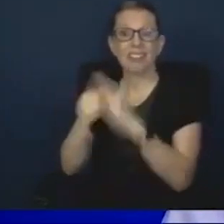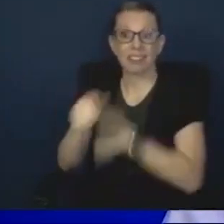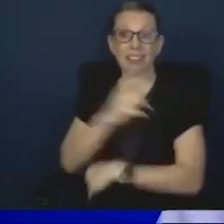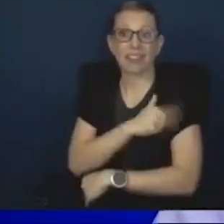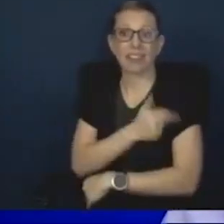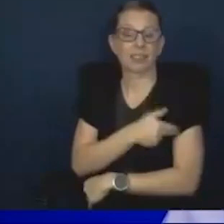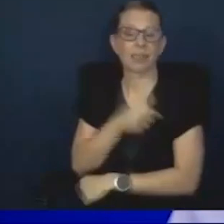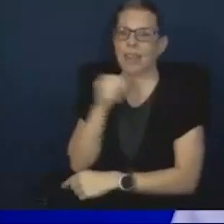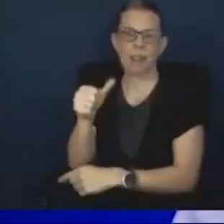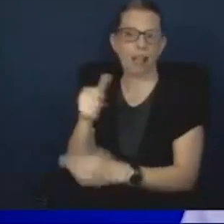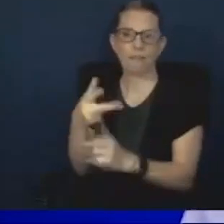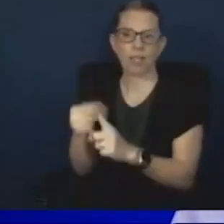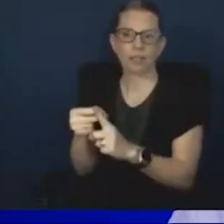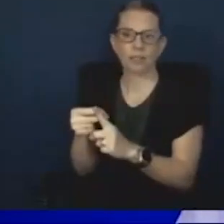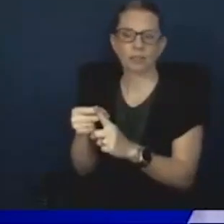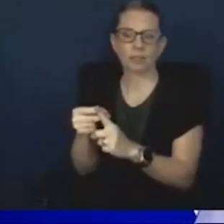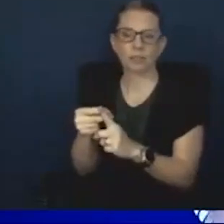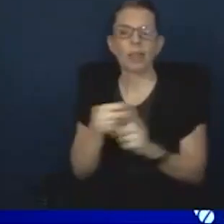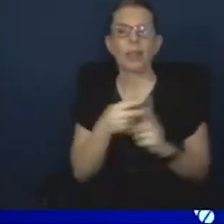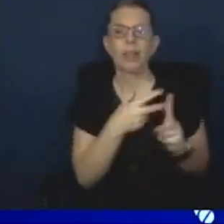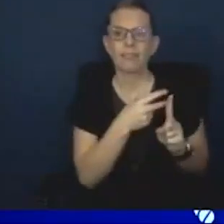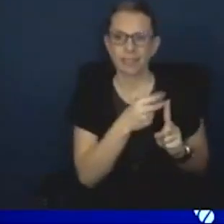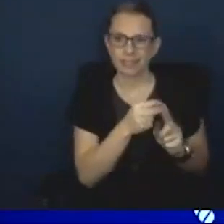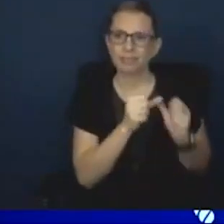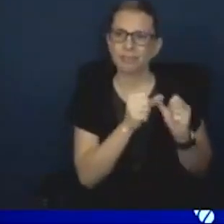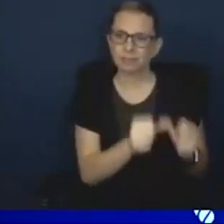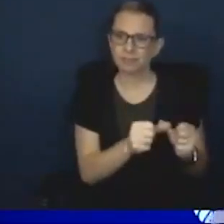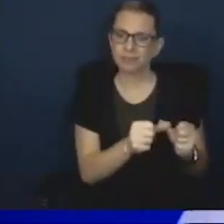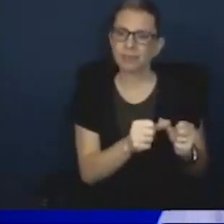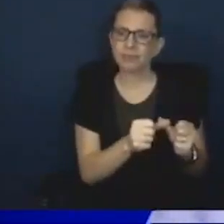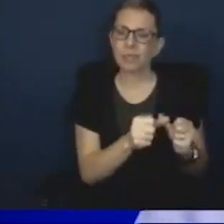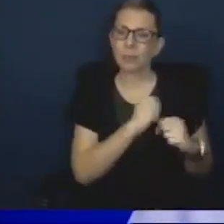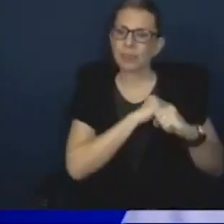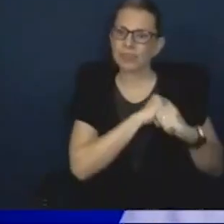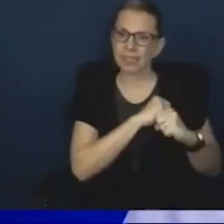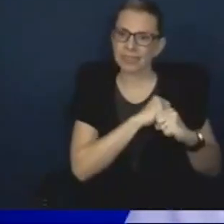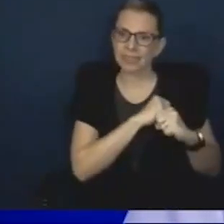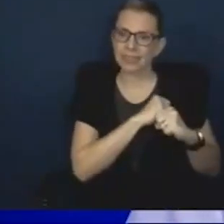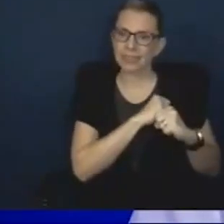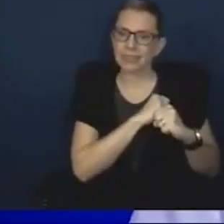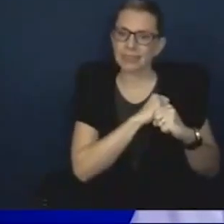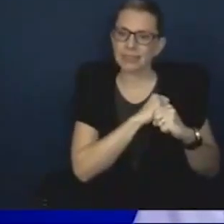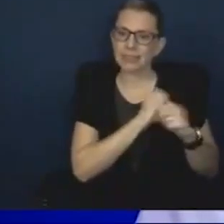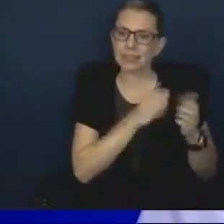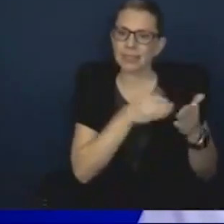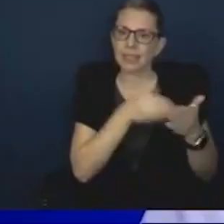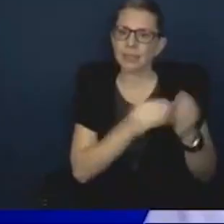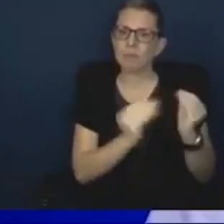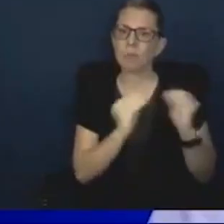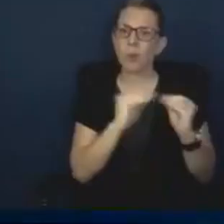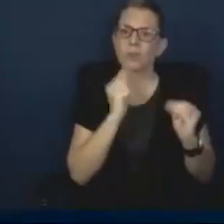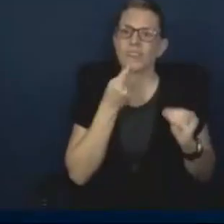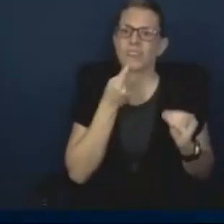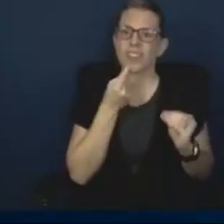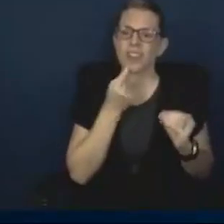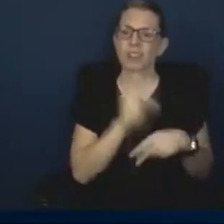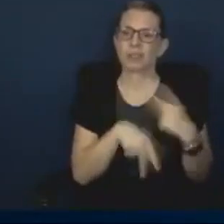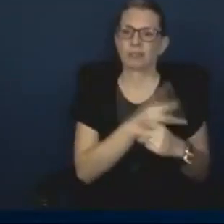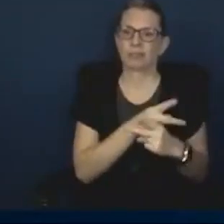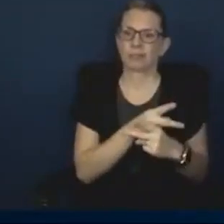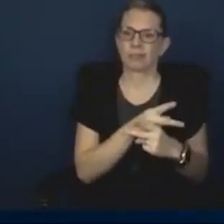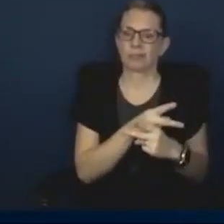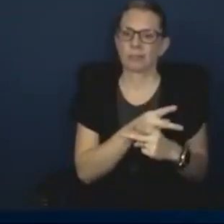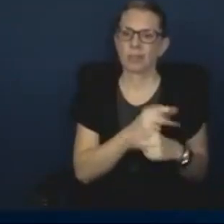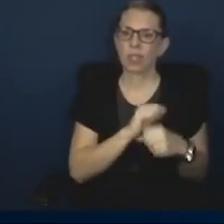So vaccination continues to significantly protect against those more severe forms of disease. And the question we've never asked